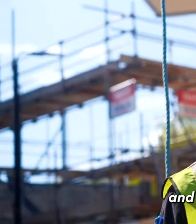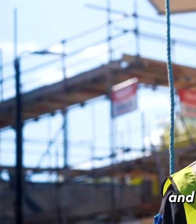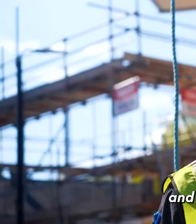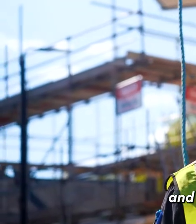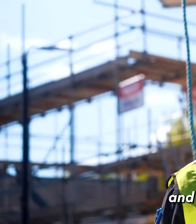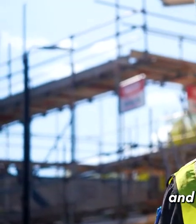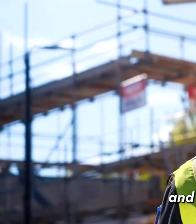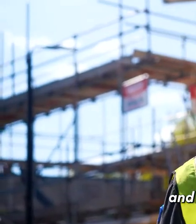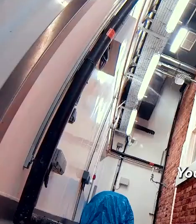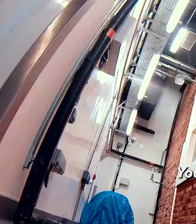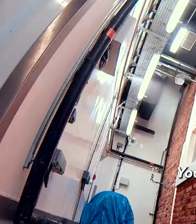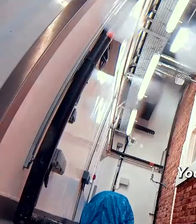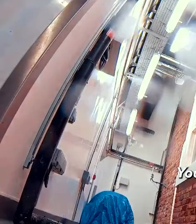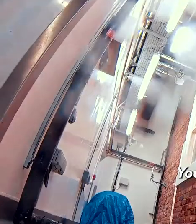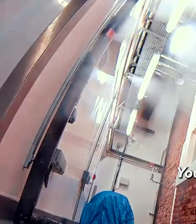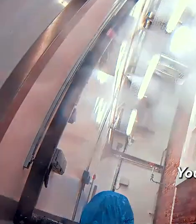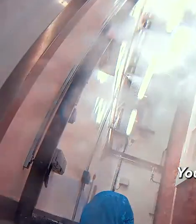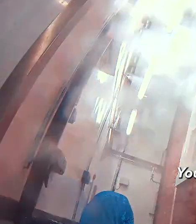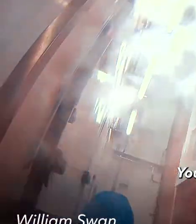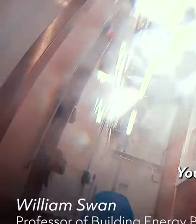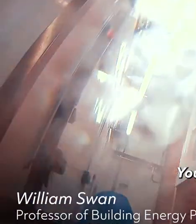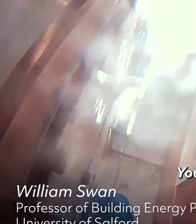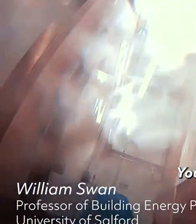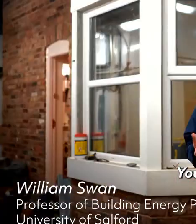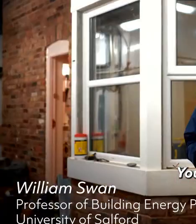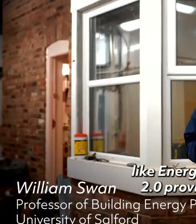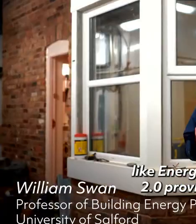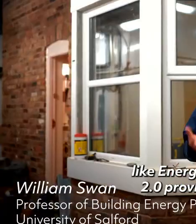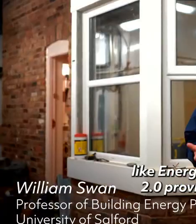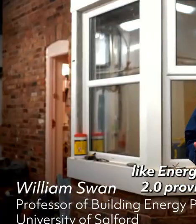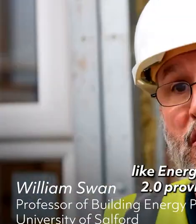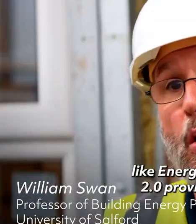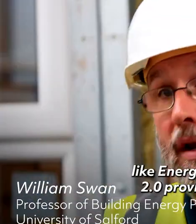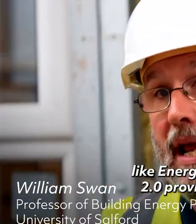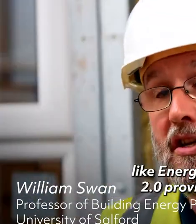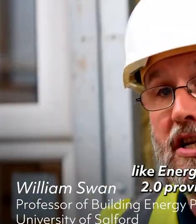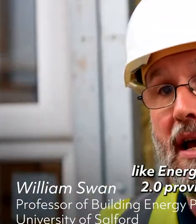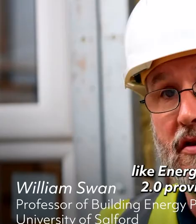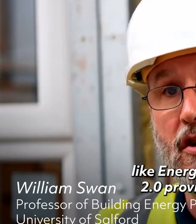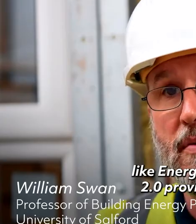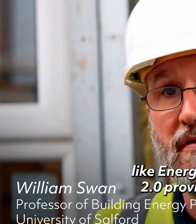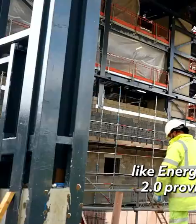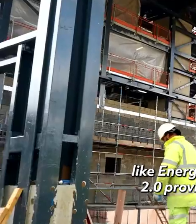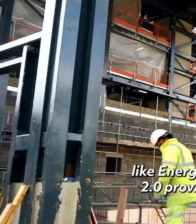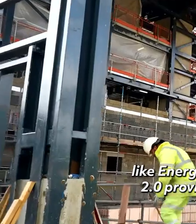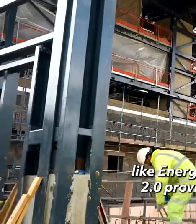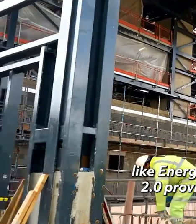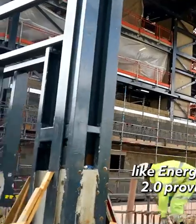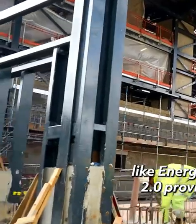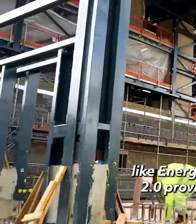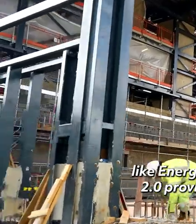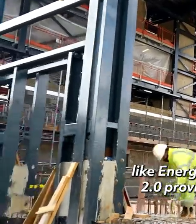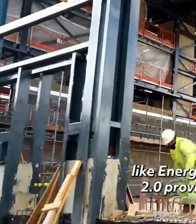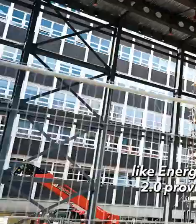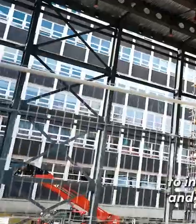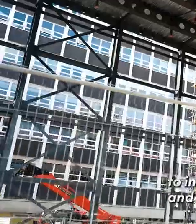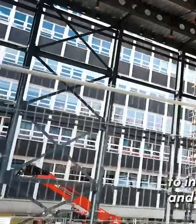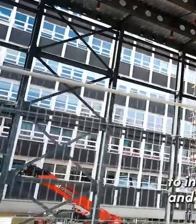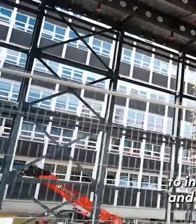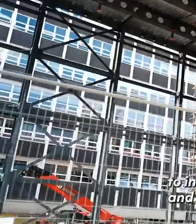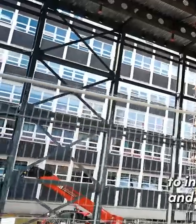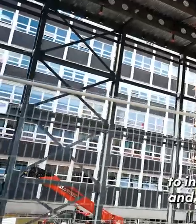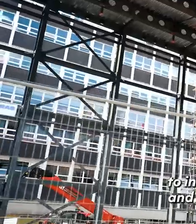can retrofit those. You know, the opportunities that the facilities like Energy House 1 and Energy House 2 provide give us that real opportunity